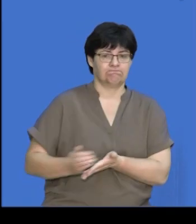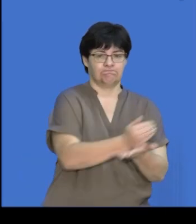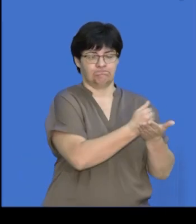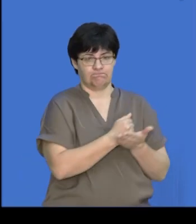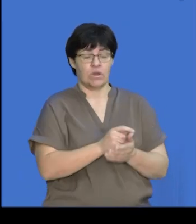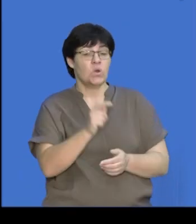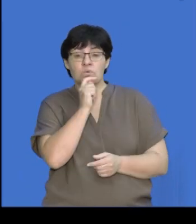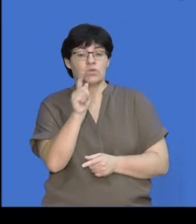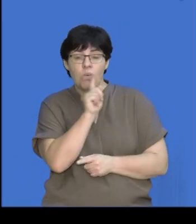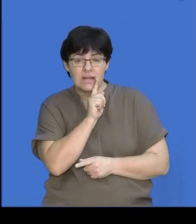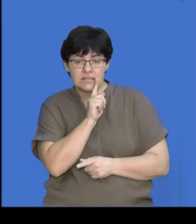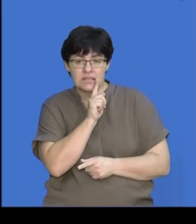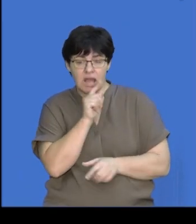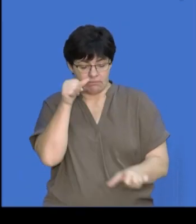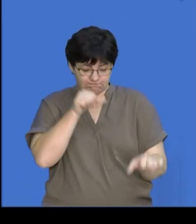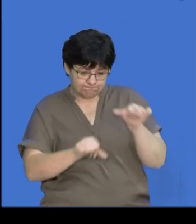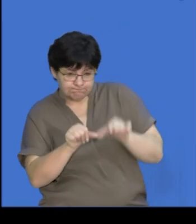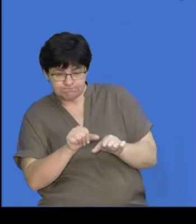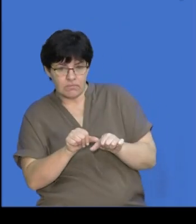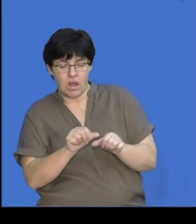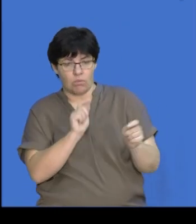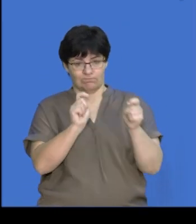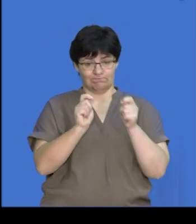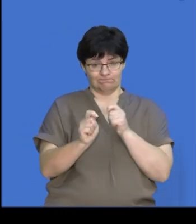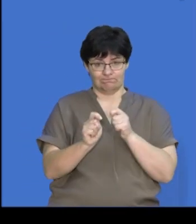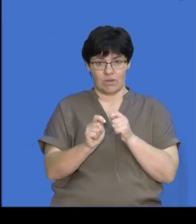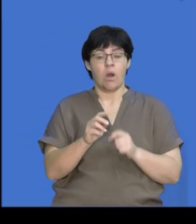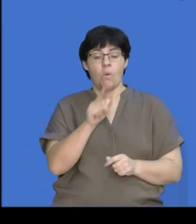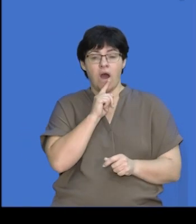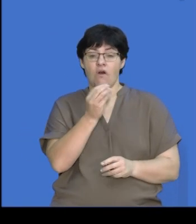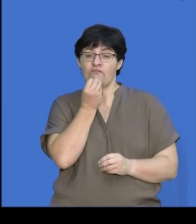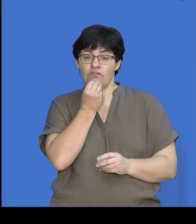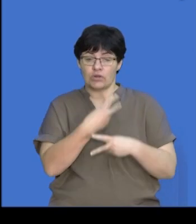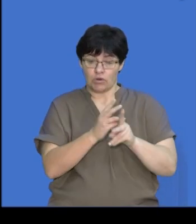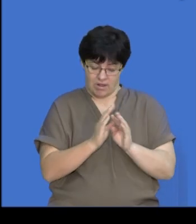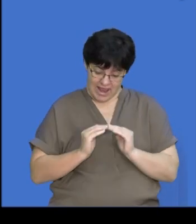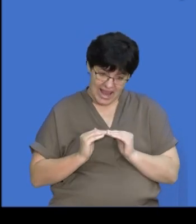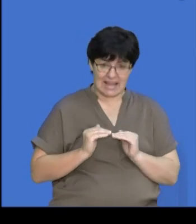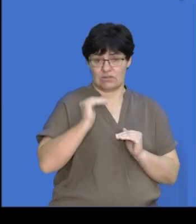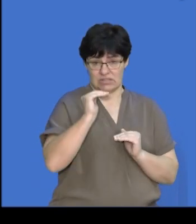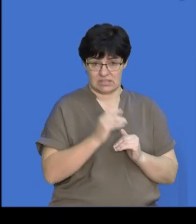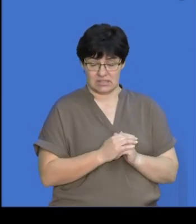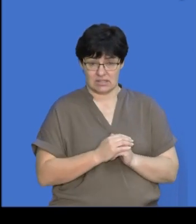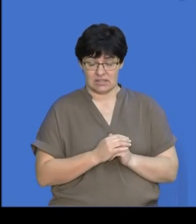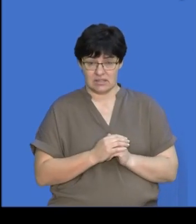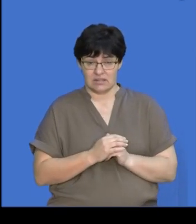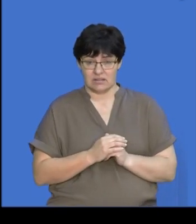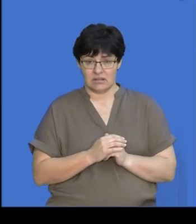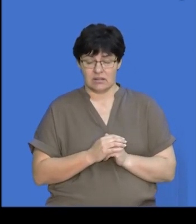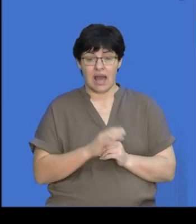genetically modified crops to increase food production. Government to